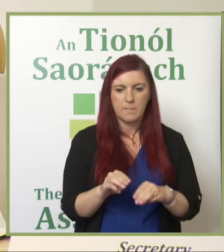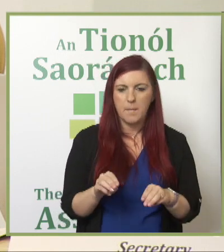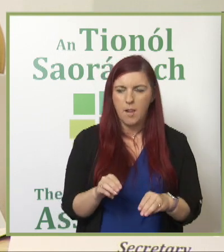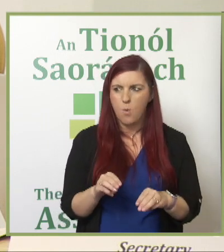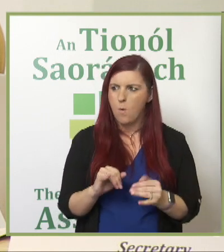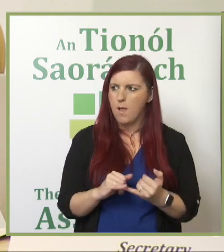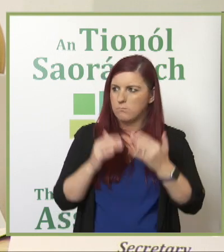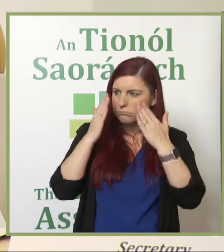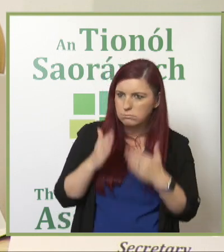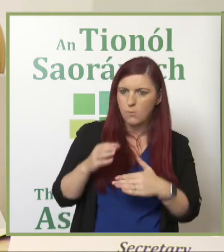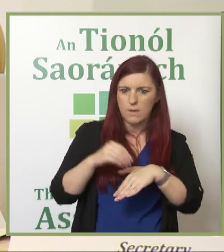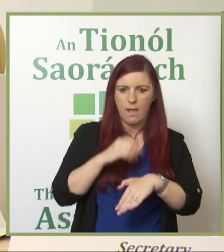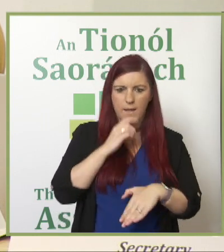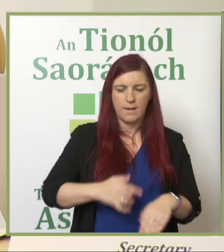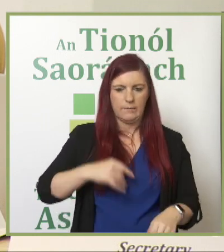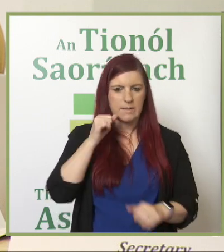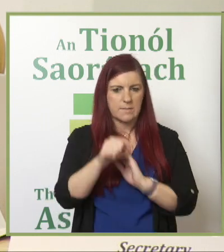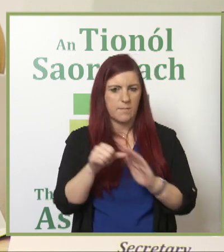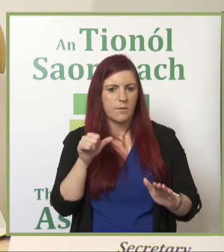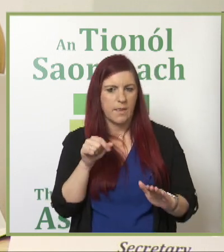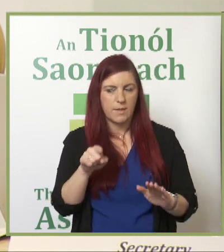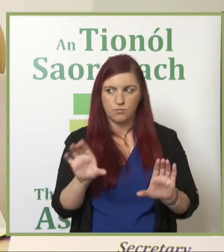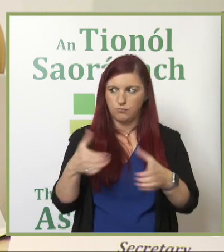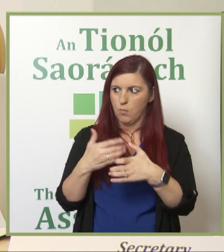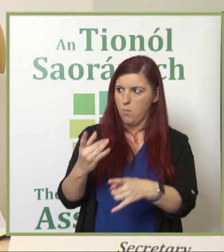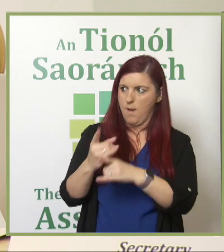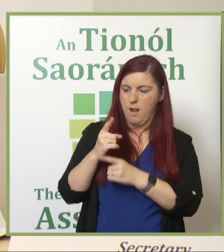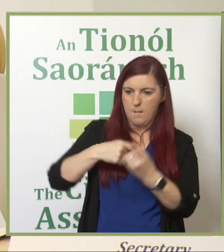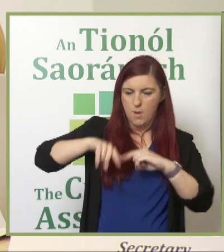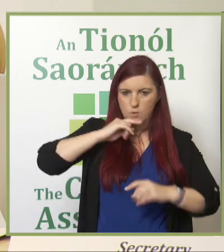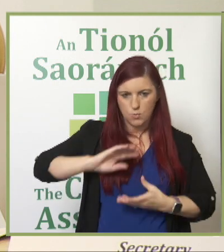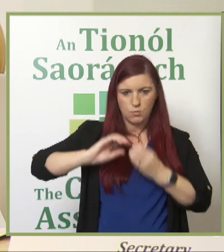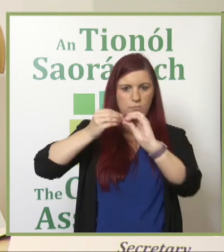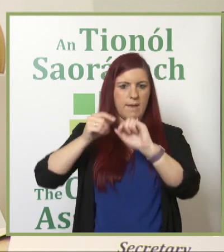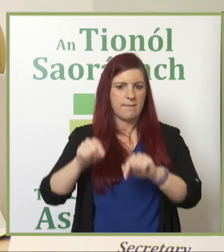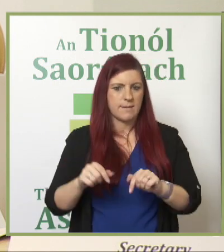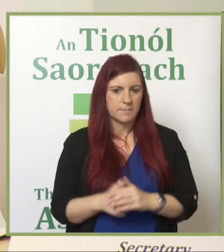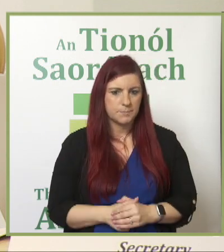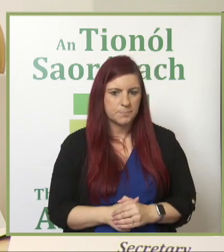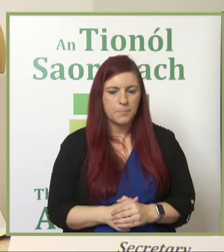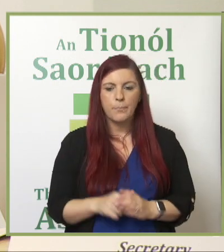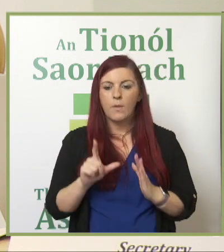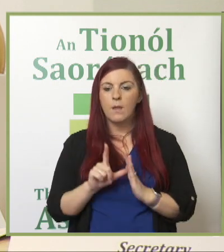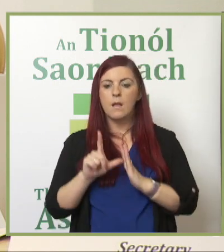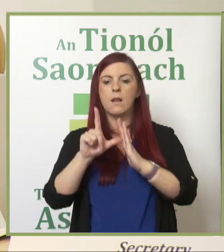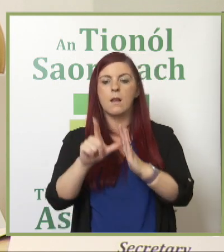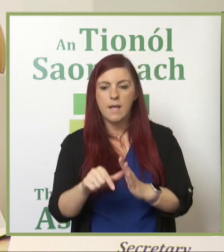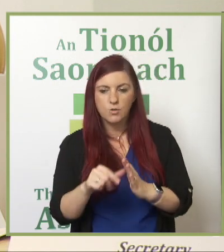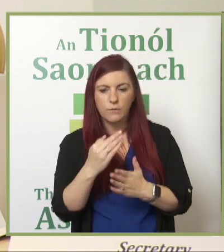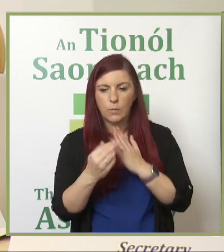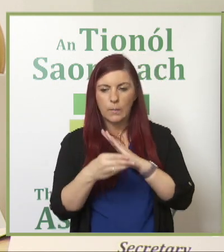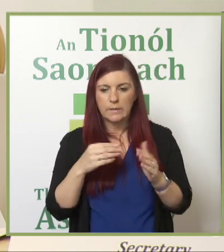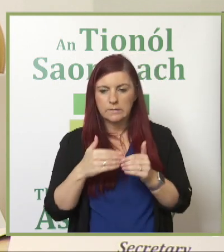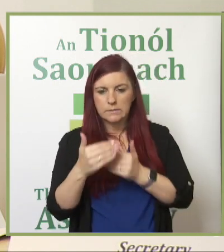to lived experiences, this group will help us shape that up in particular. Later on, and as we move